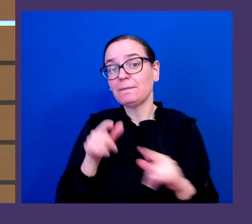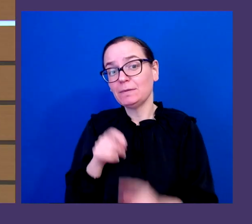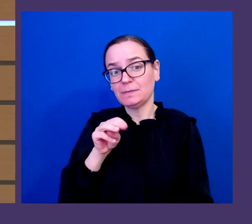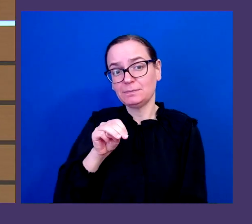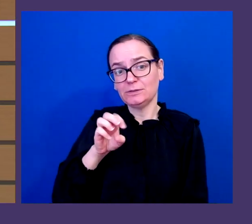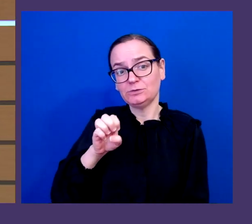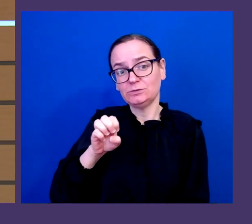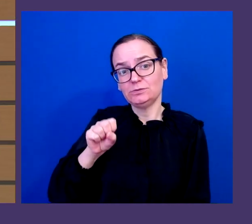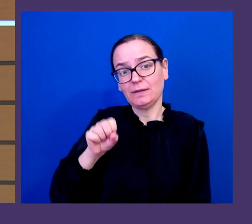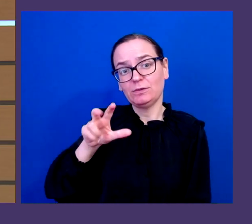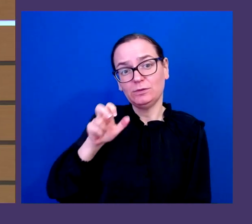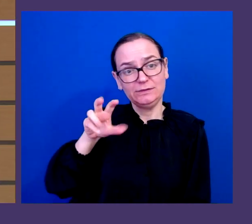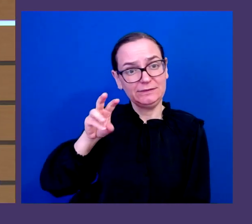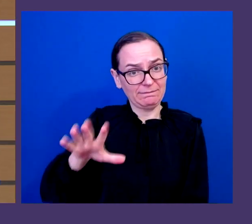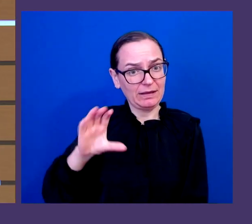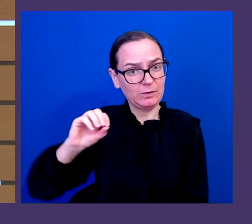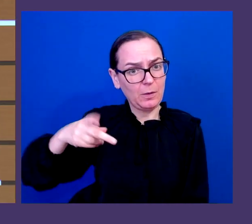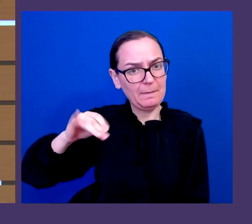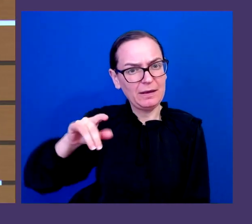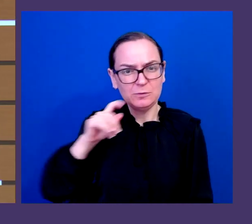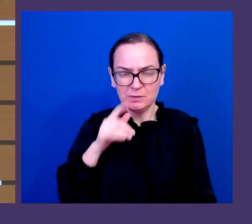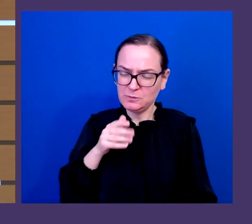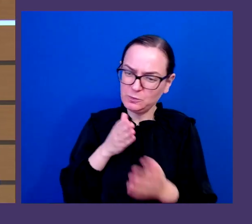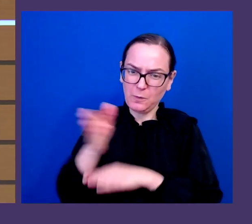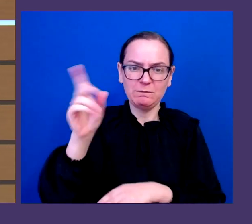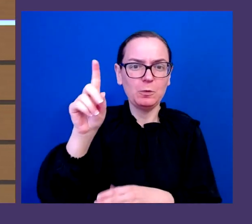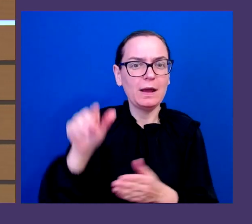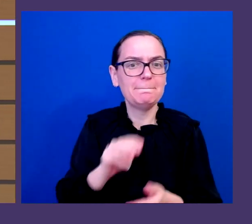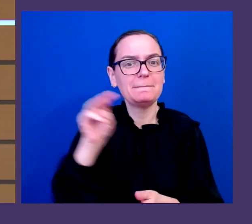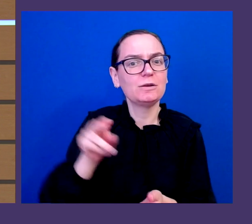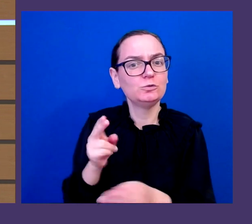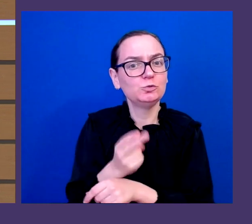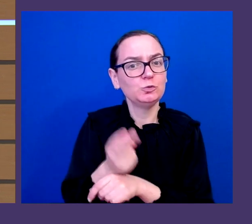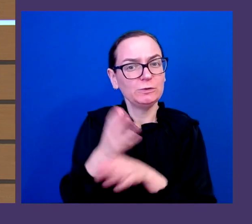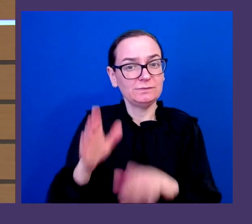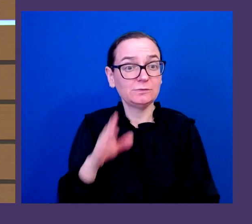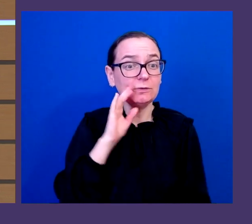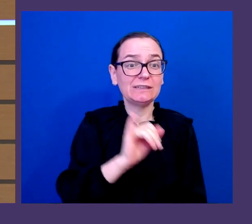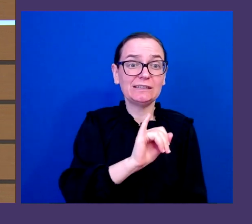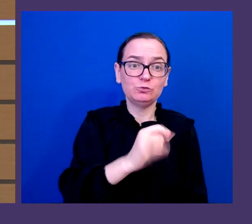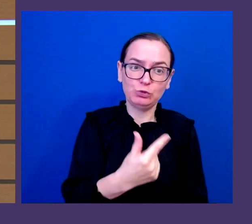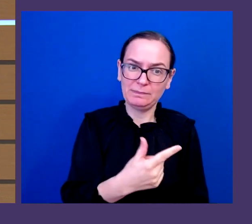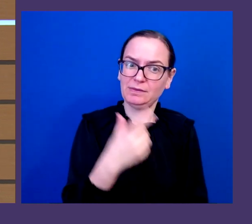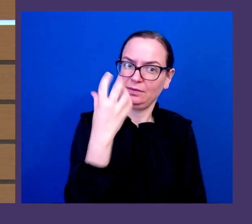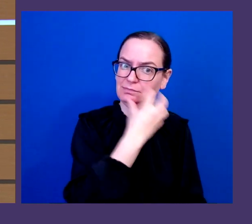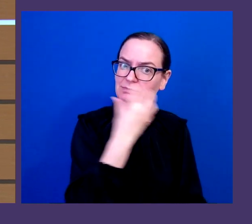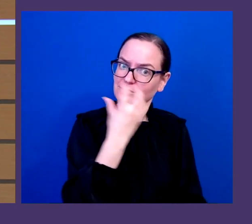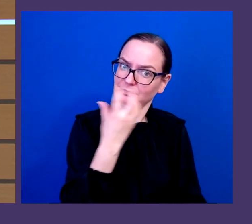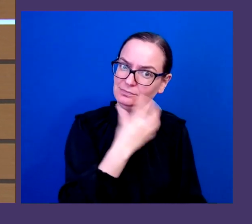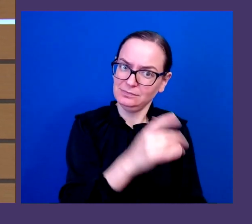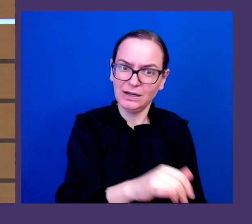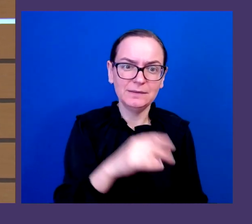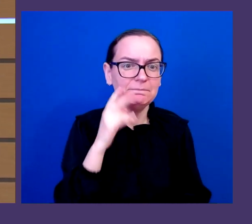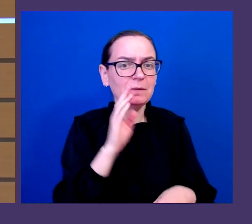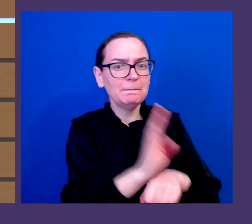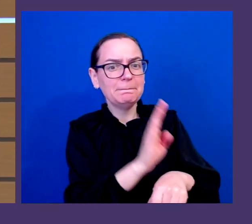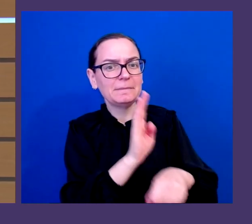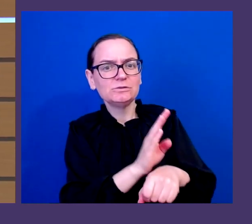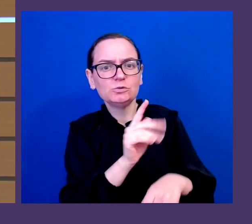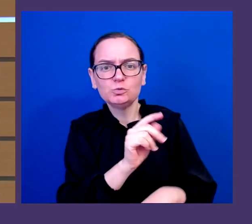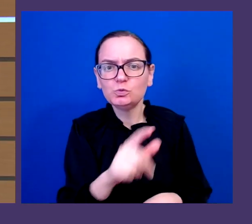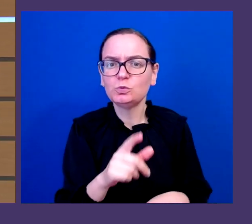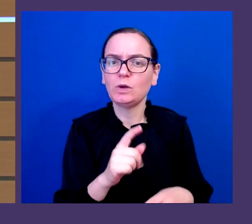did Instagram, which is pretty amazing to us for a business tool where the adoption cycles are a little longer. And so now